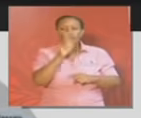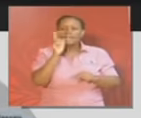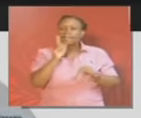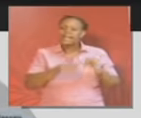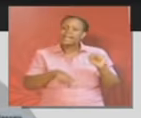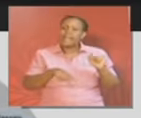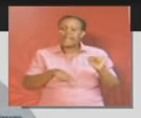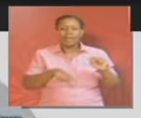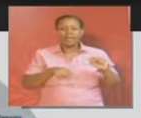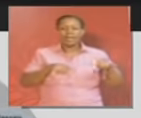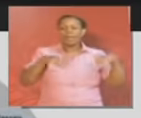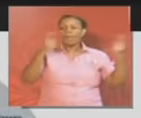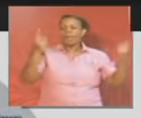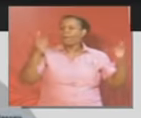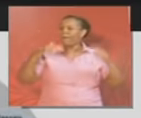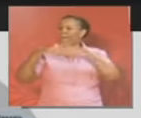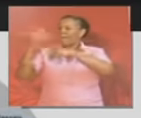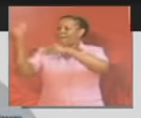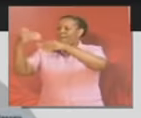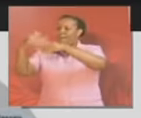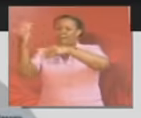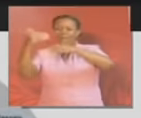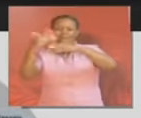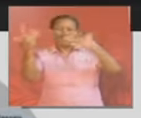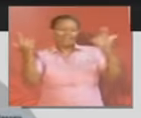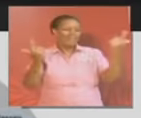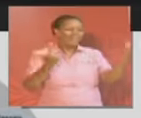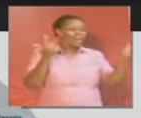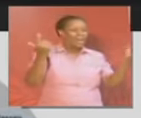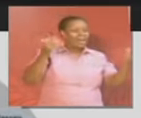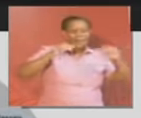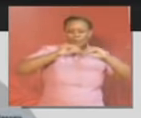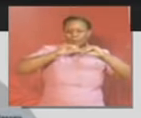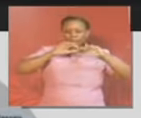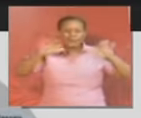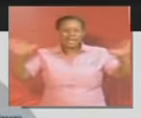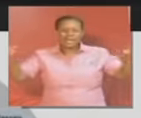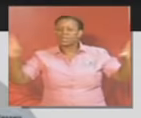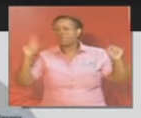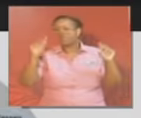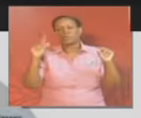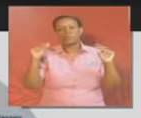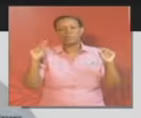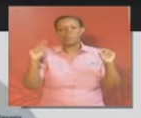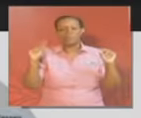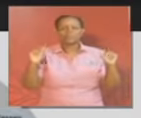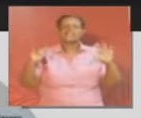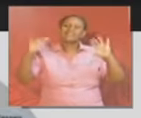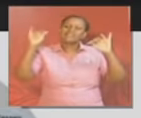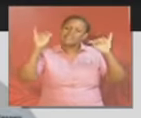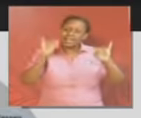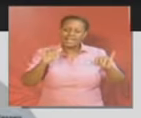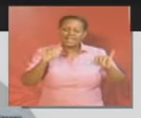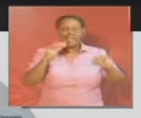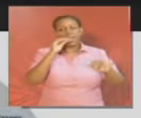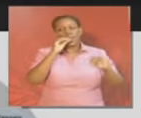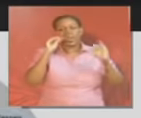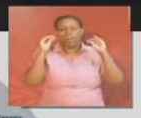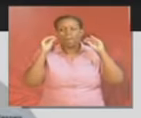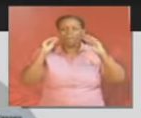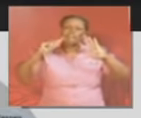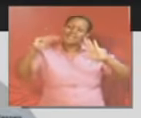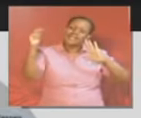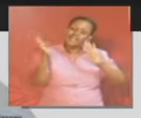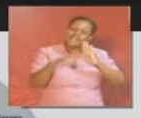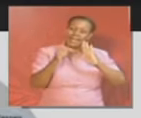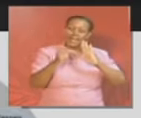you would have been in contact while you were infectious are quarantined. Again, using the WHO guidelines, the